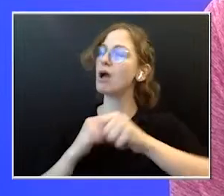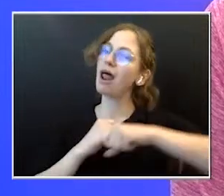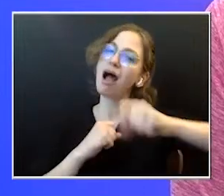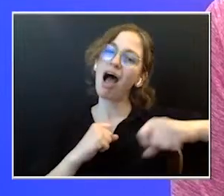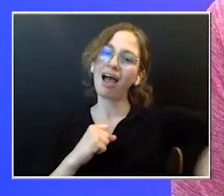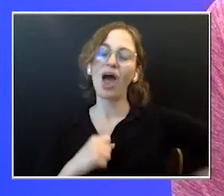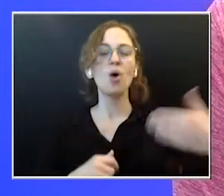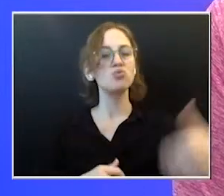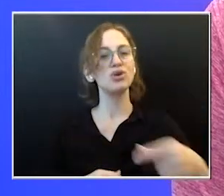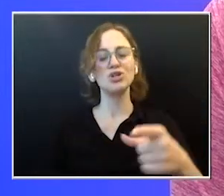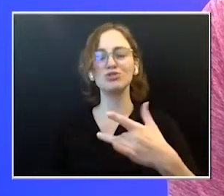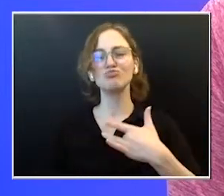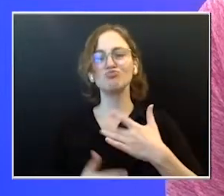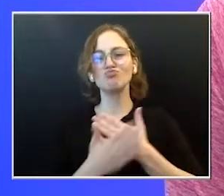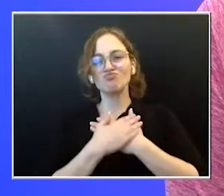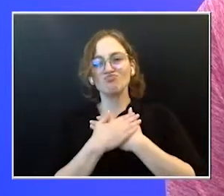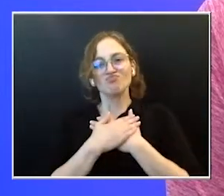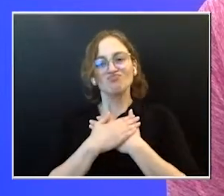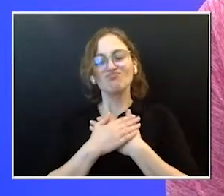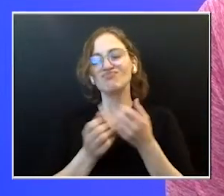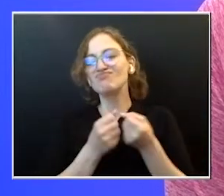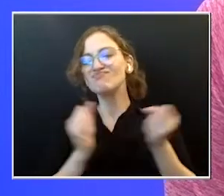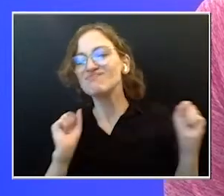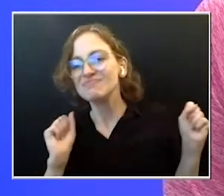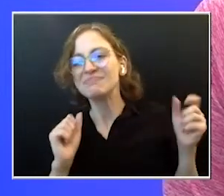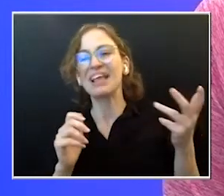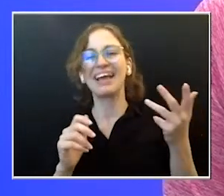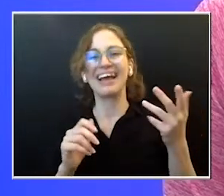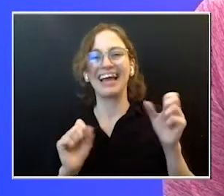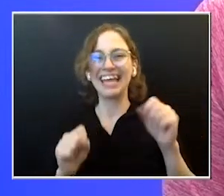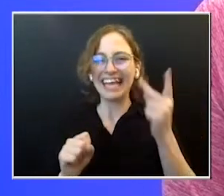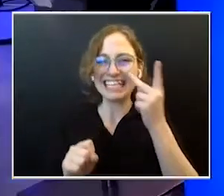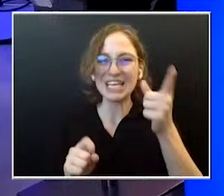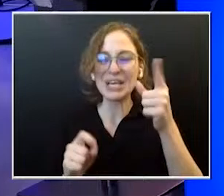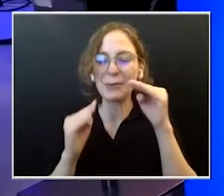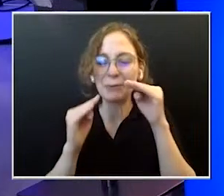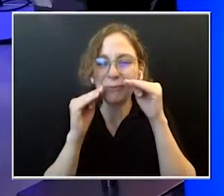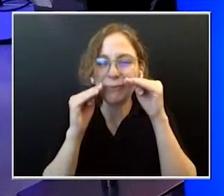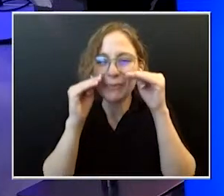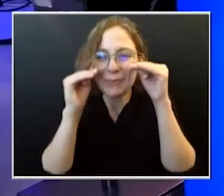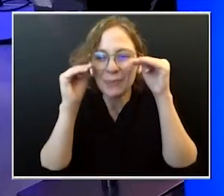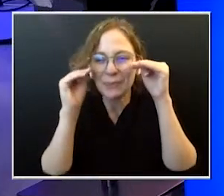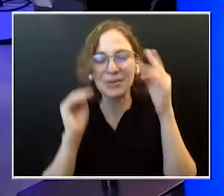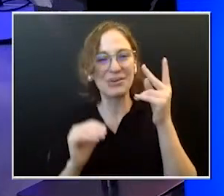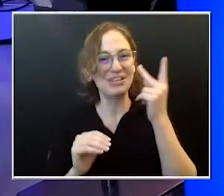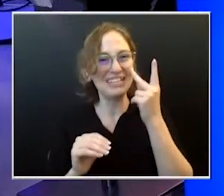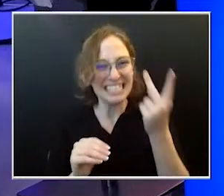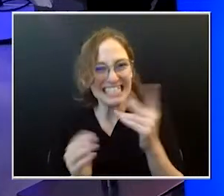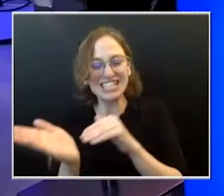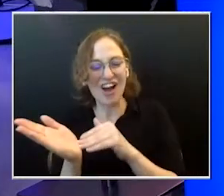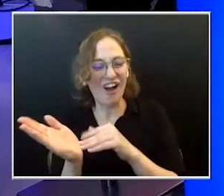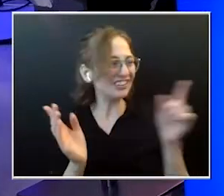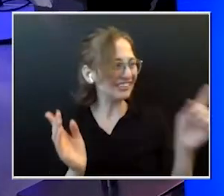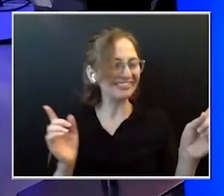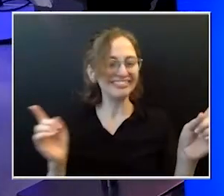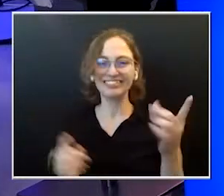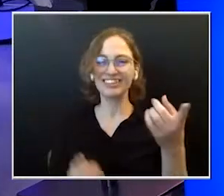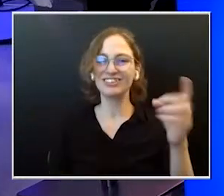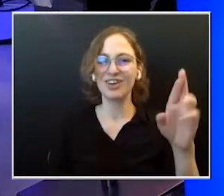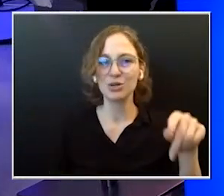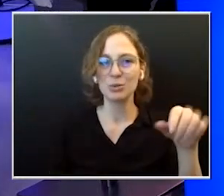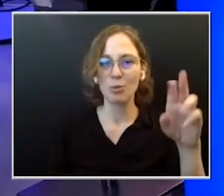have. Aww. And I could see you tearing up when you look and see your doctors on either side of you and Dr. Porter. What do you want people to know?